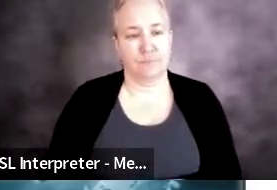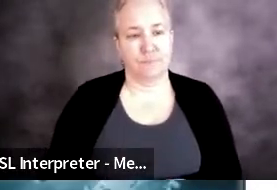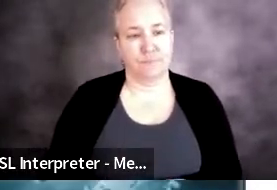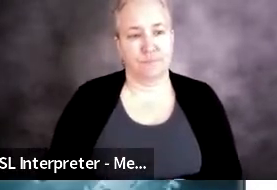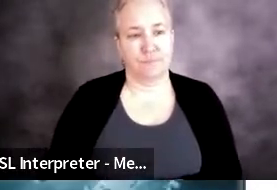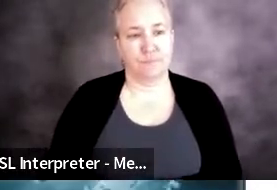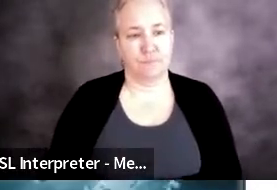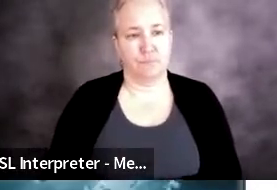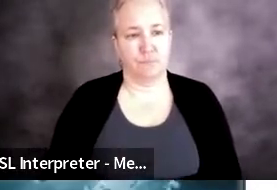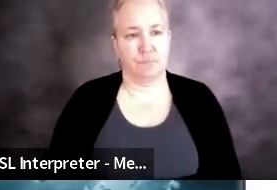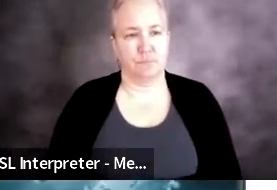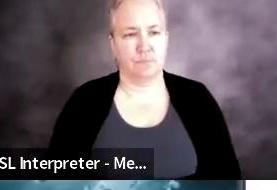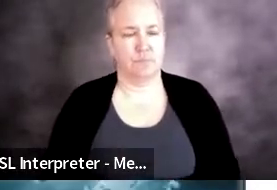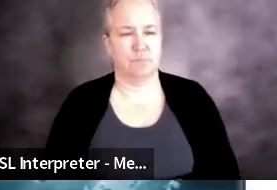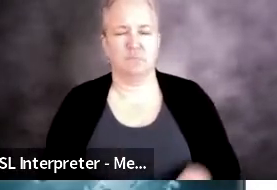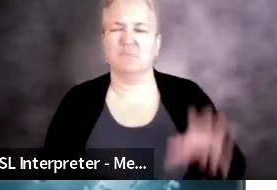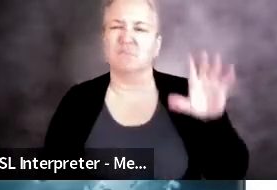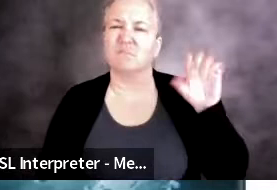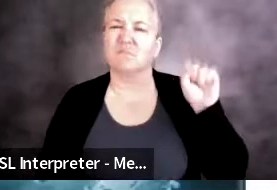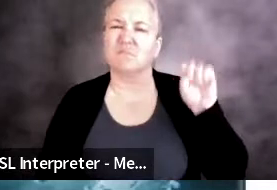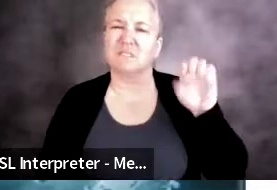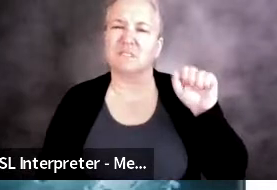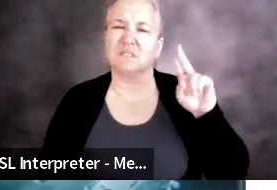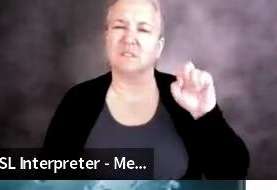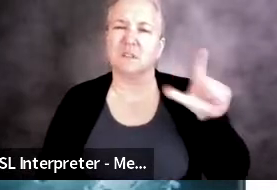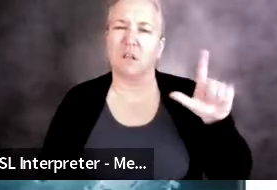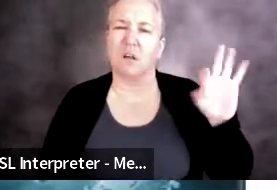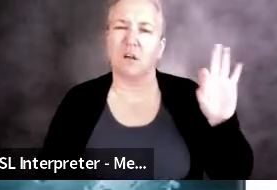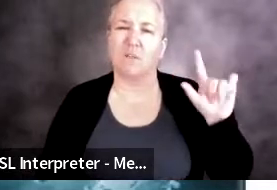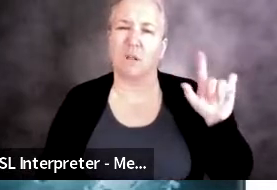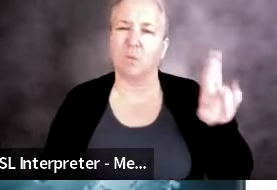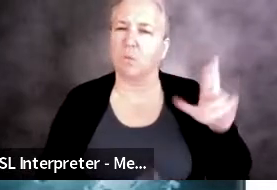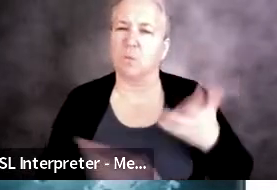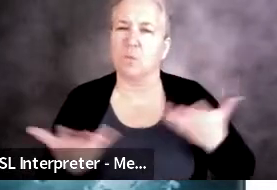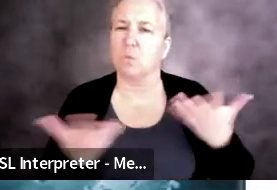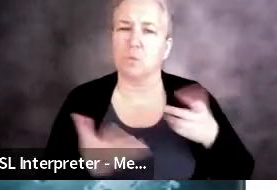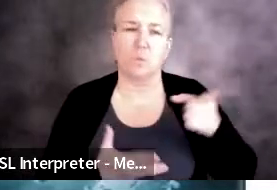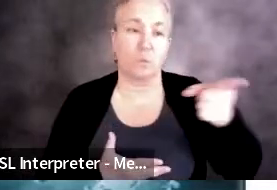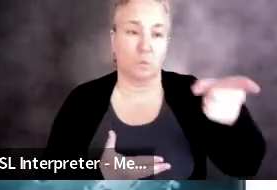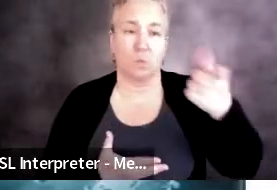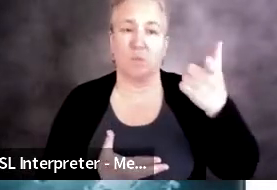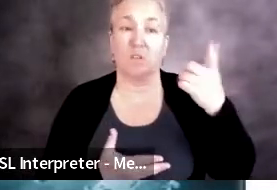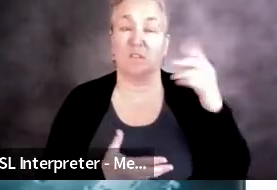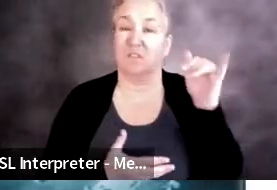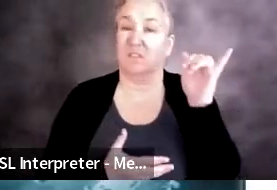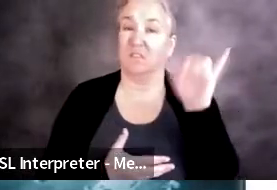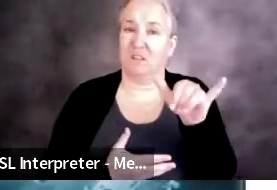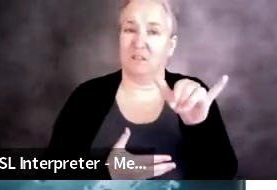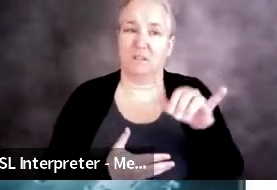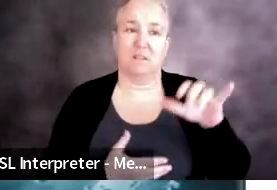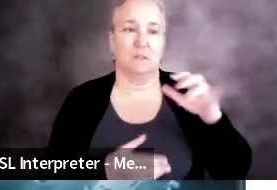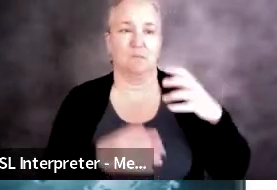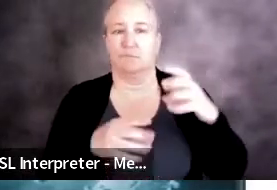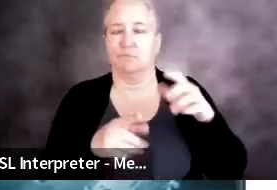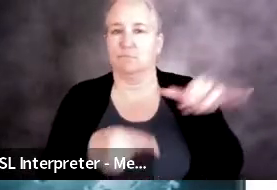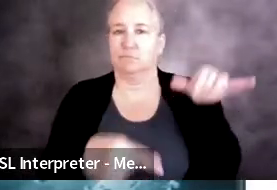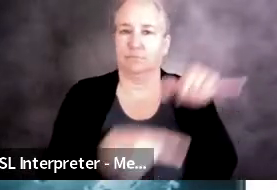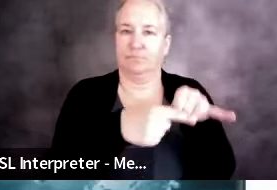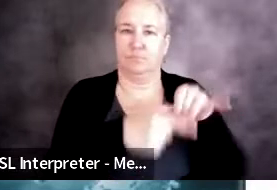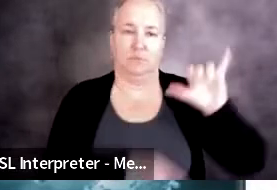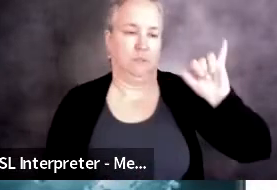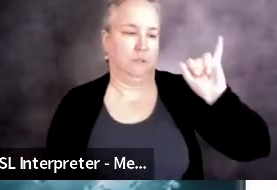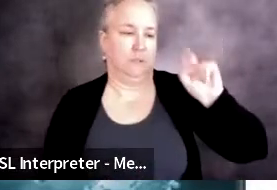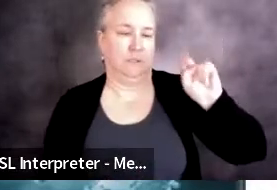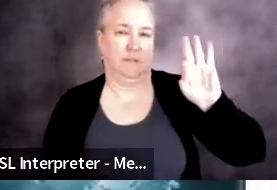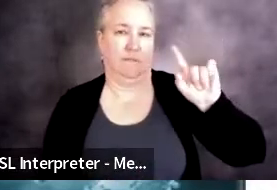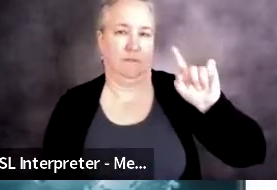So what is seasonal flu? A seasonal flu is also known as influenza virus. It is one